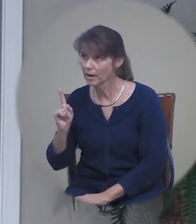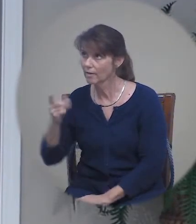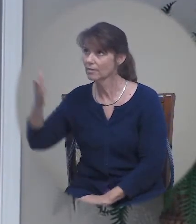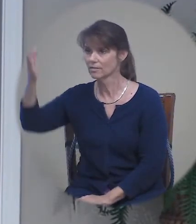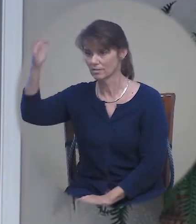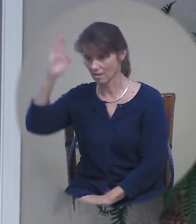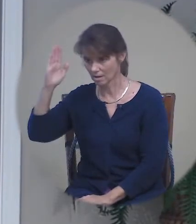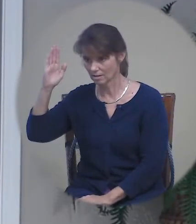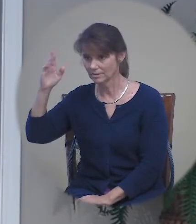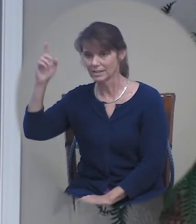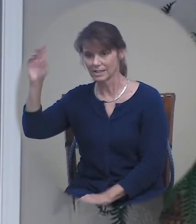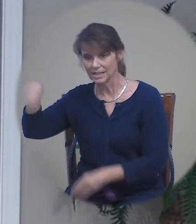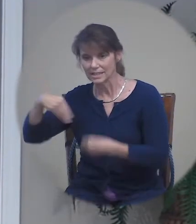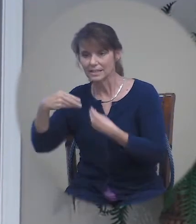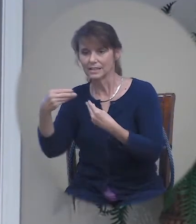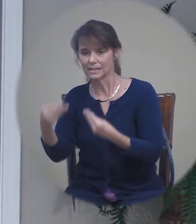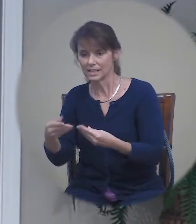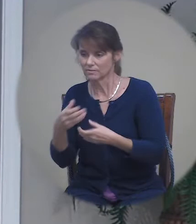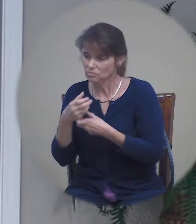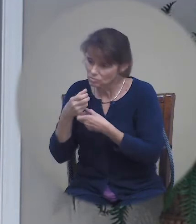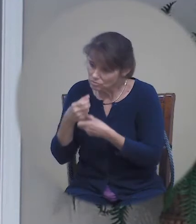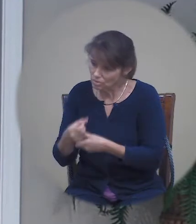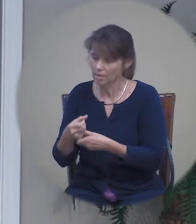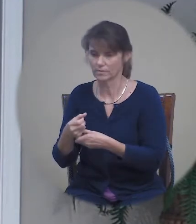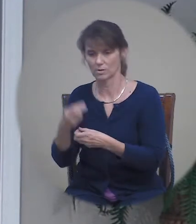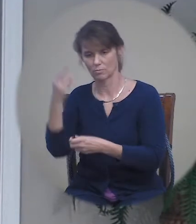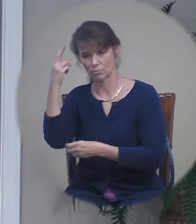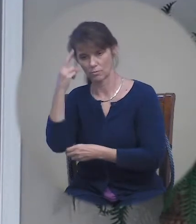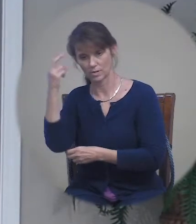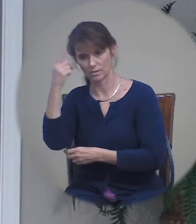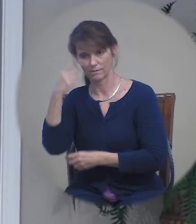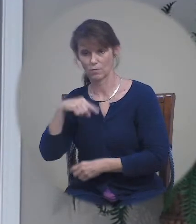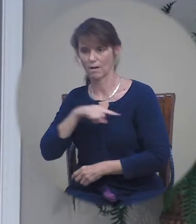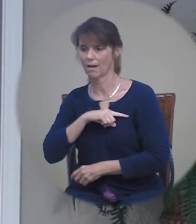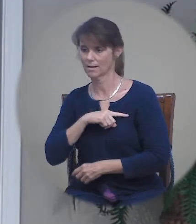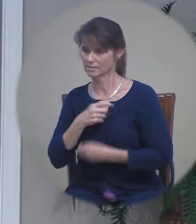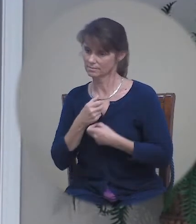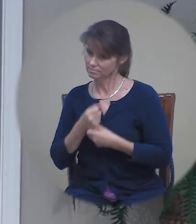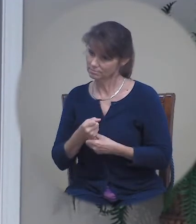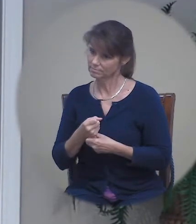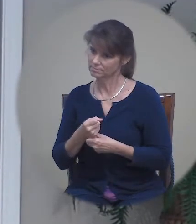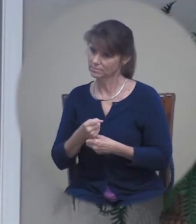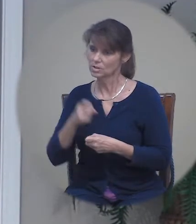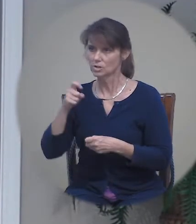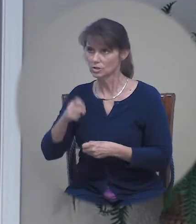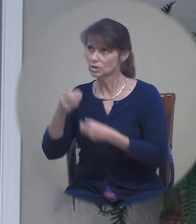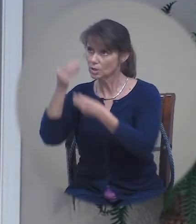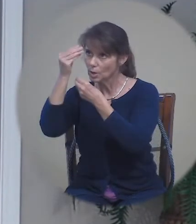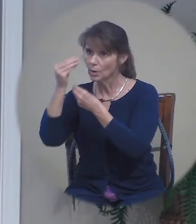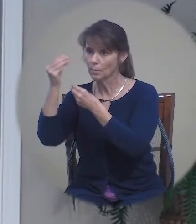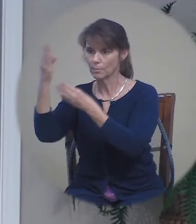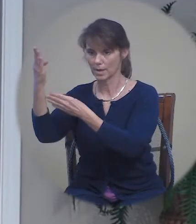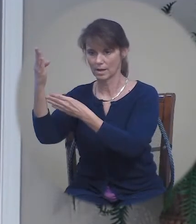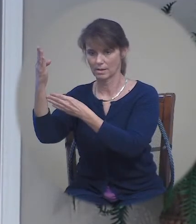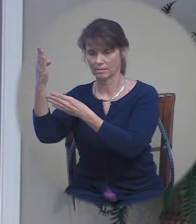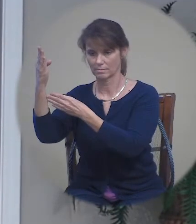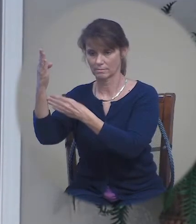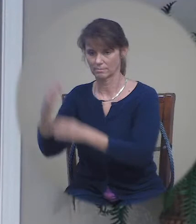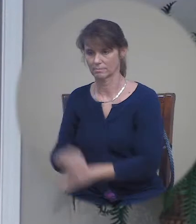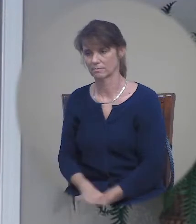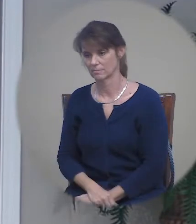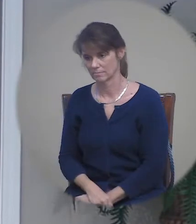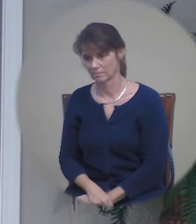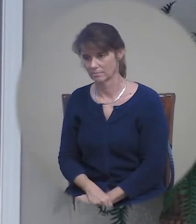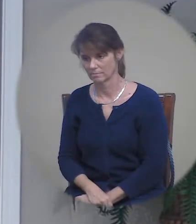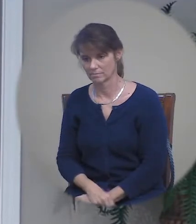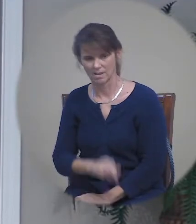our supply, the ground of our confidence, the reasons for our actions must evade the most searching scrutiny of those who stand